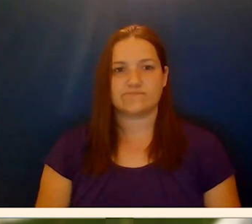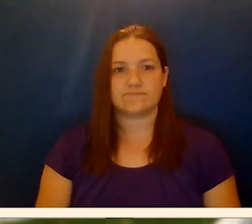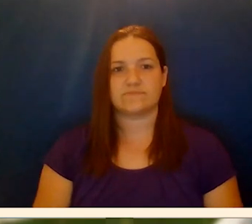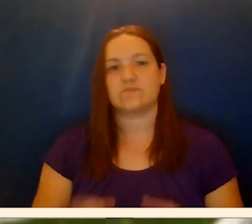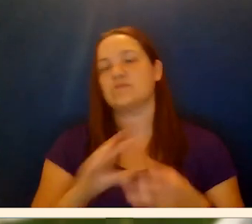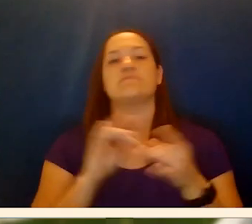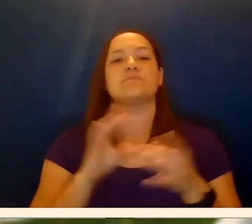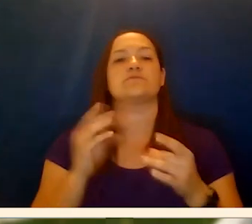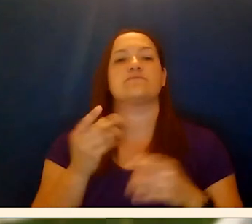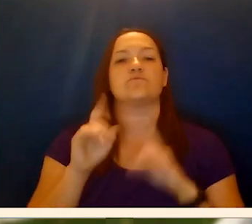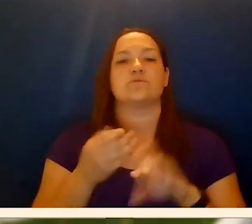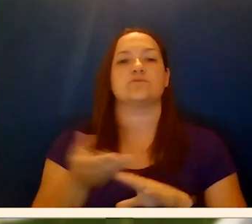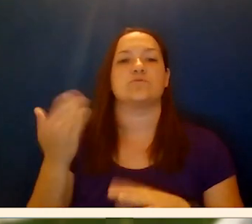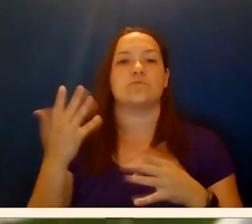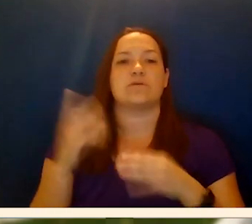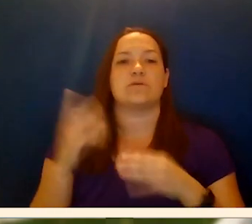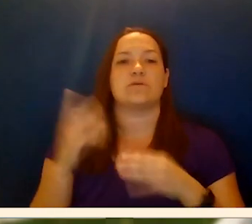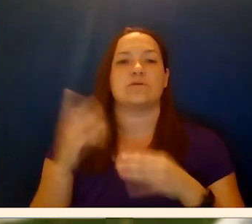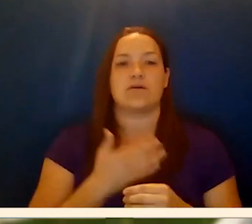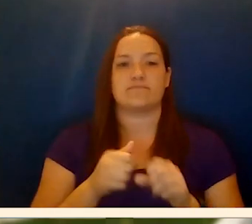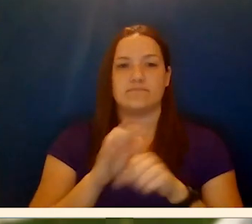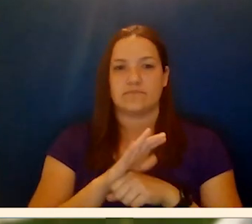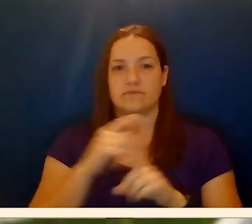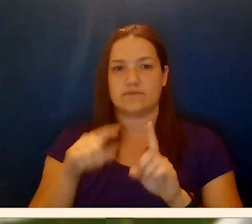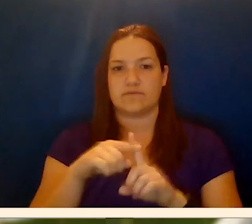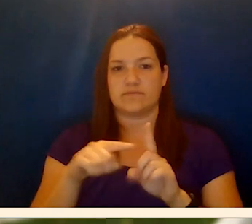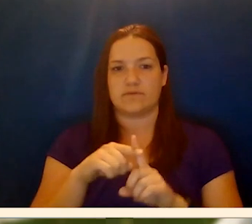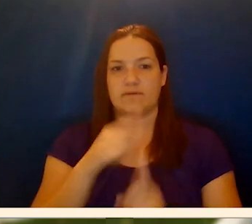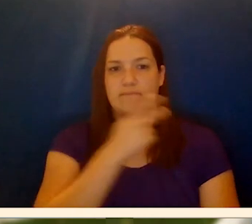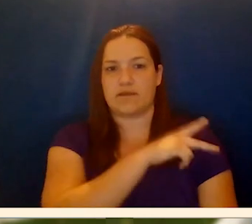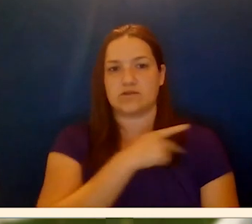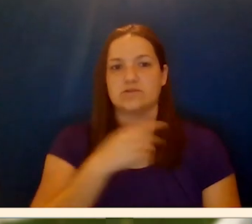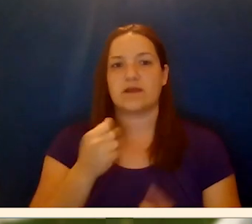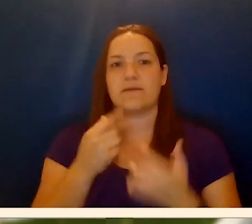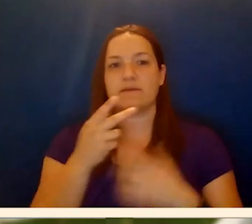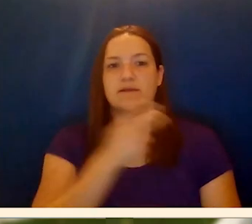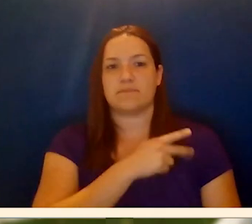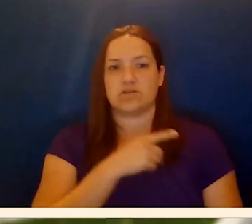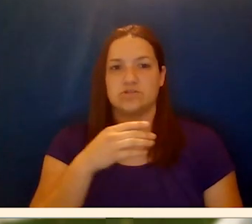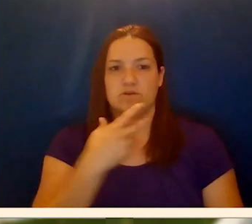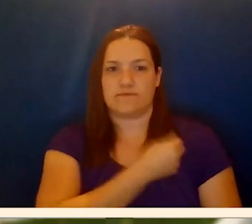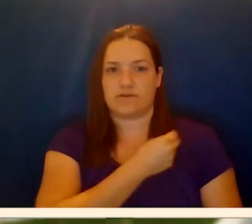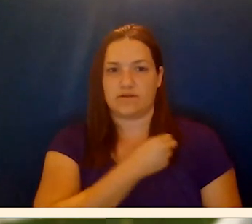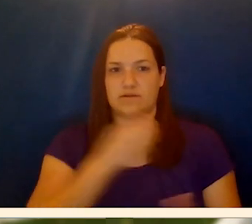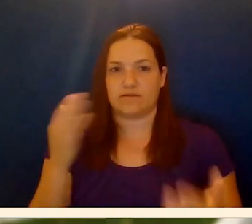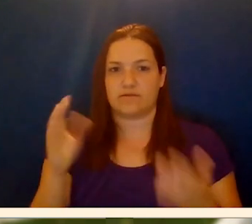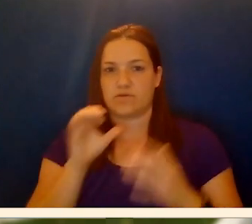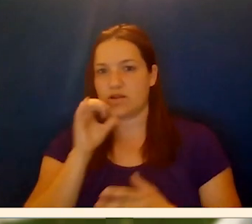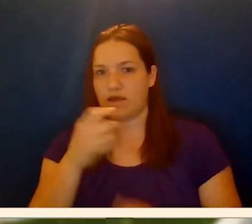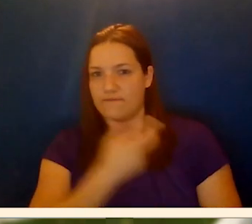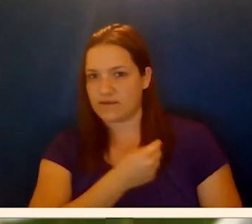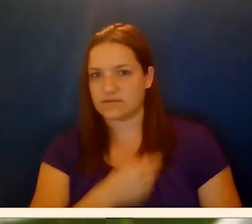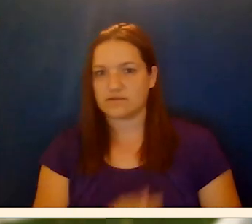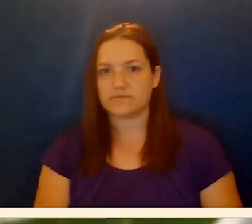COVID positive patients? How many of those are vaccinated versus unvaccinated? Okay. So starting on